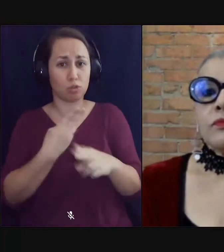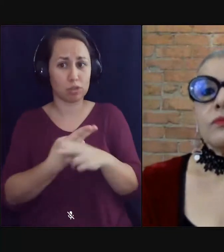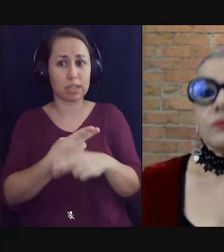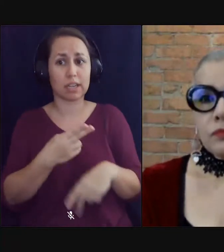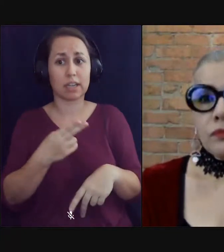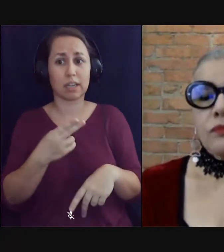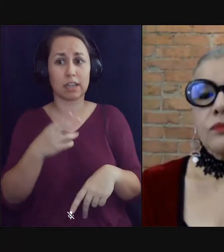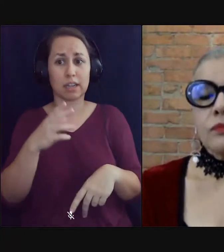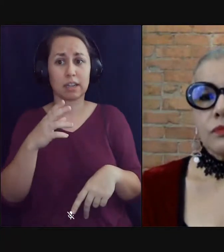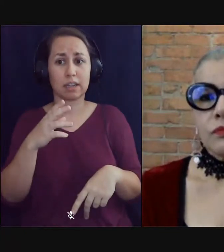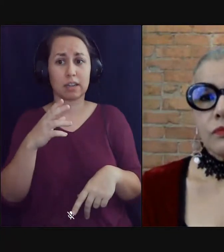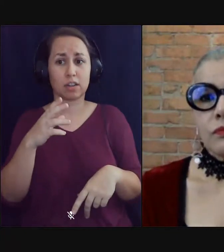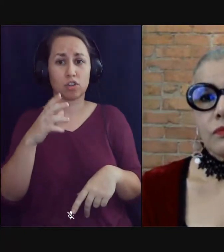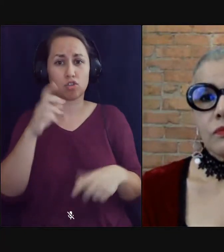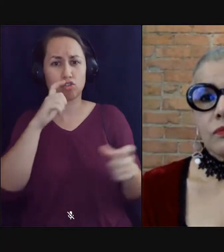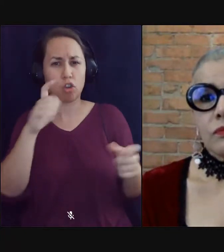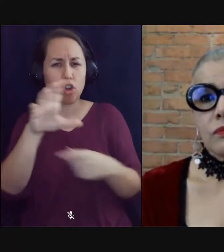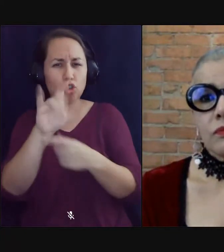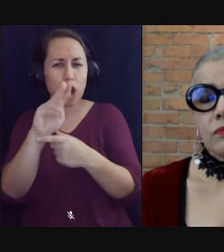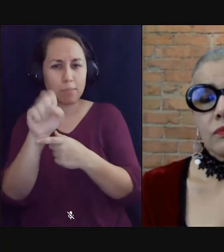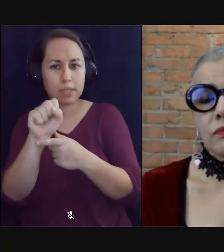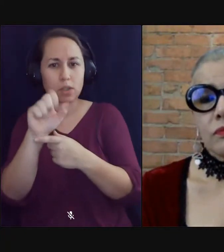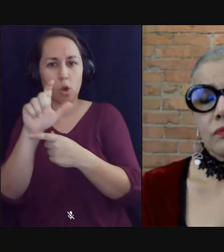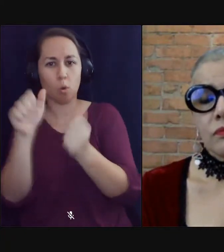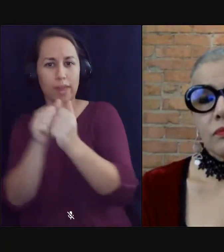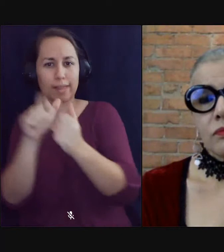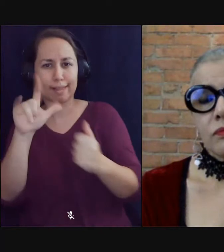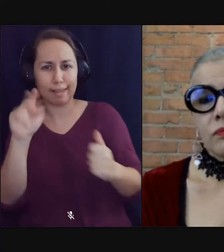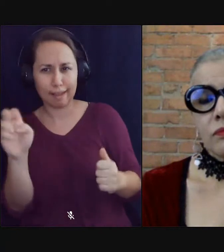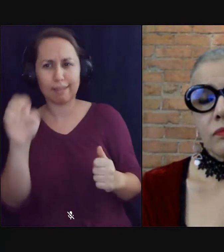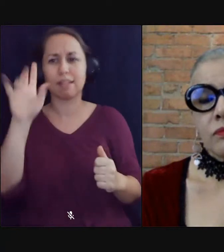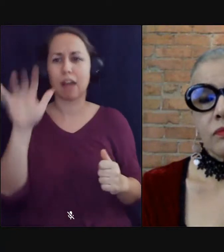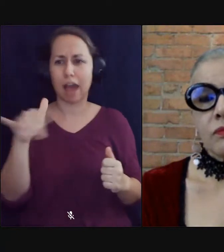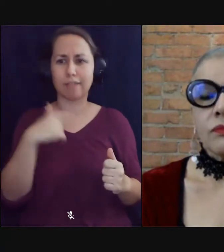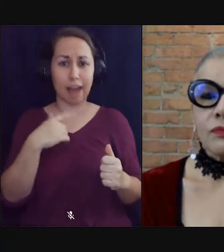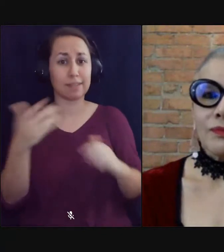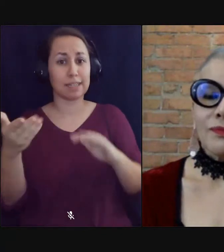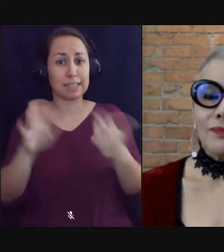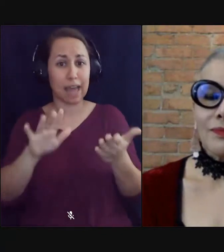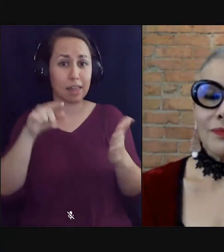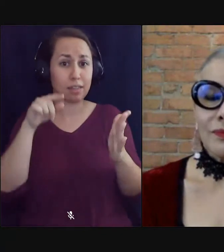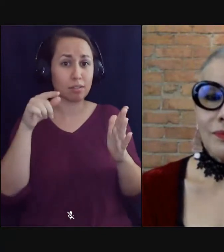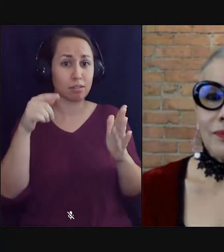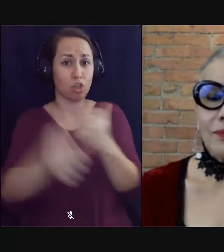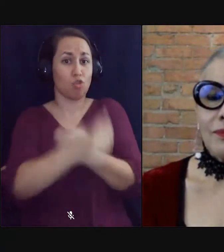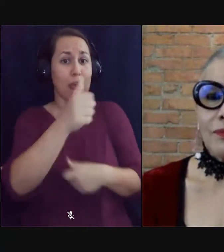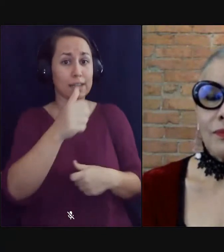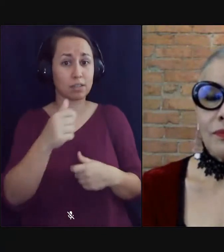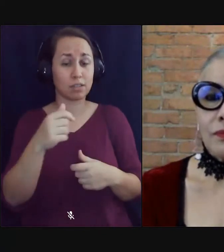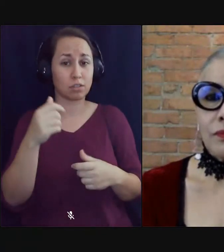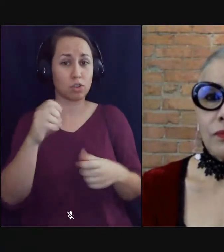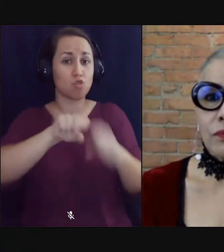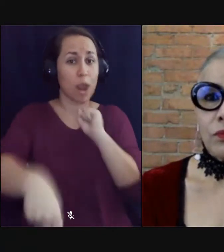Jews, rhymes with like. And I'd had, death threats and rape threats against me personally